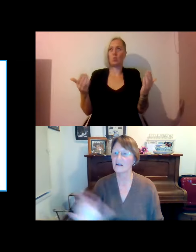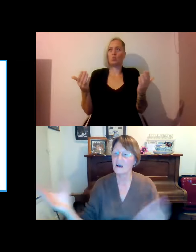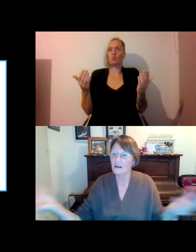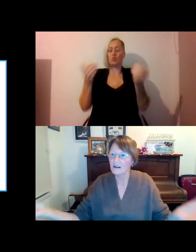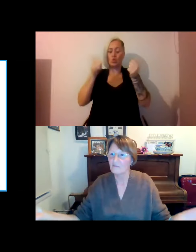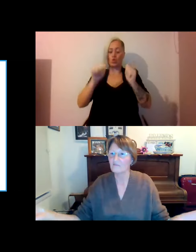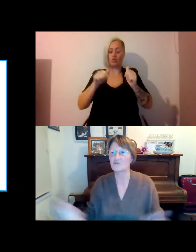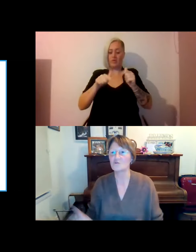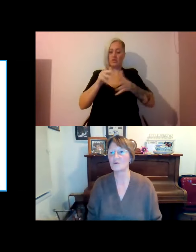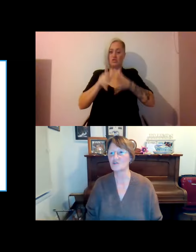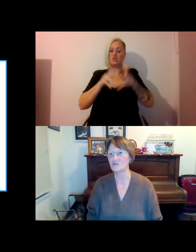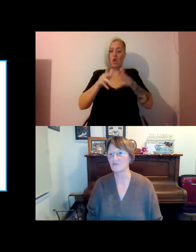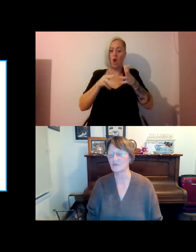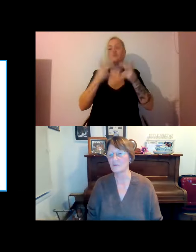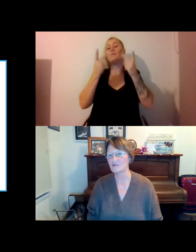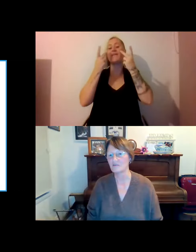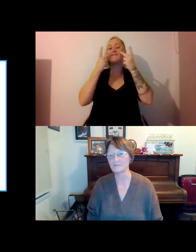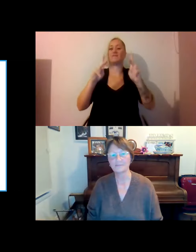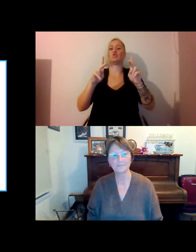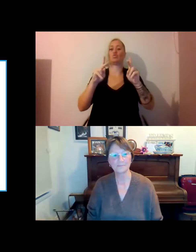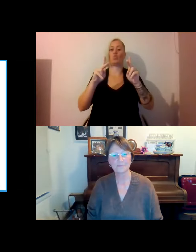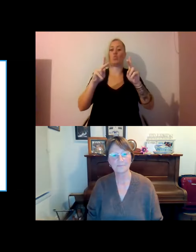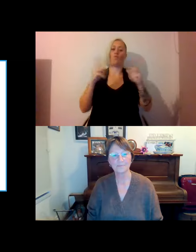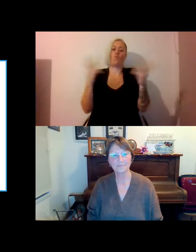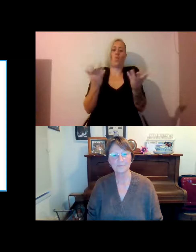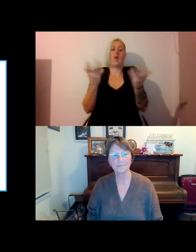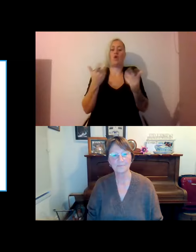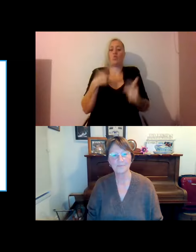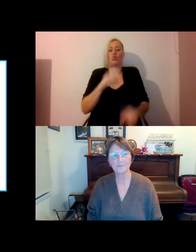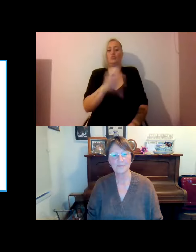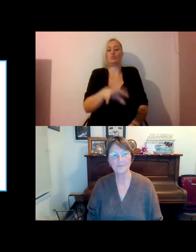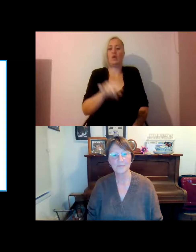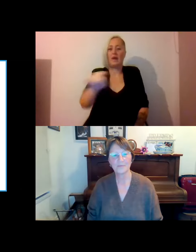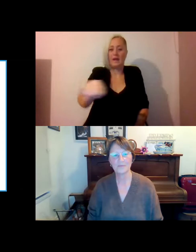a visual picture for the person.